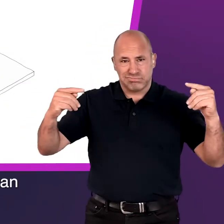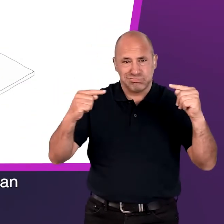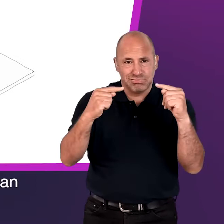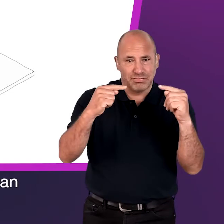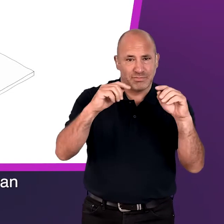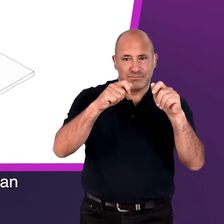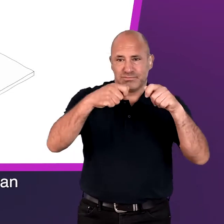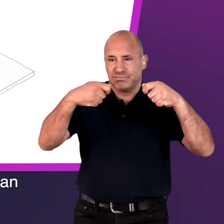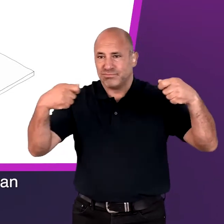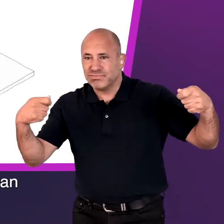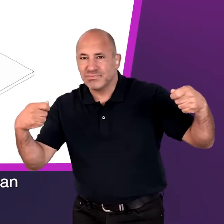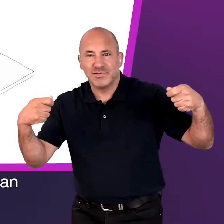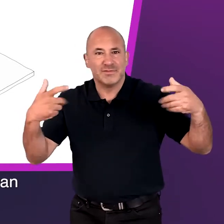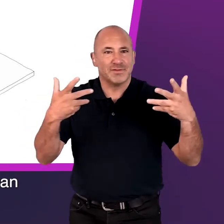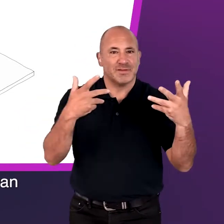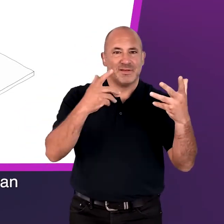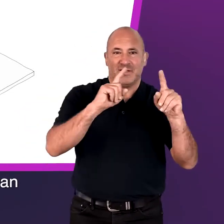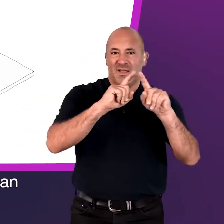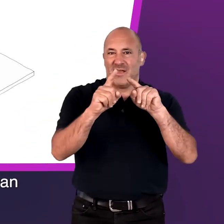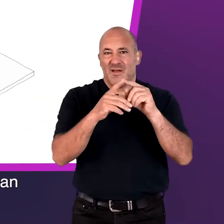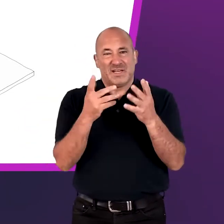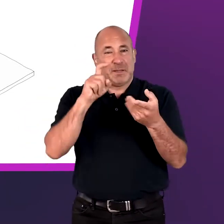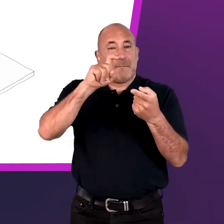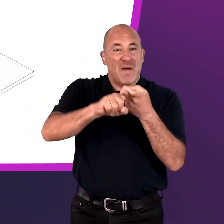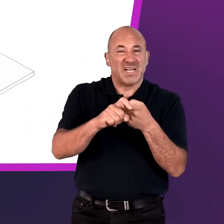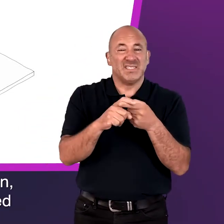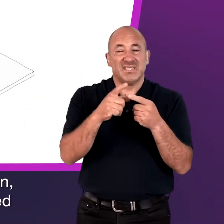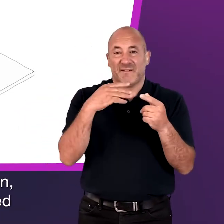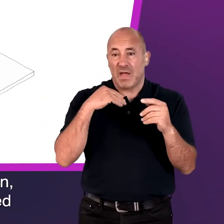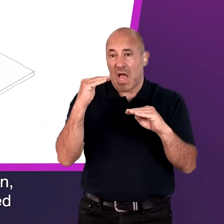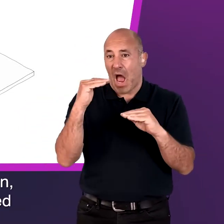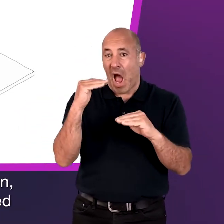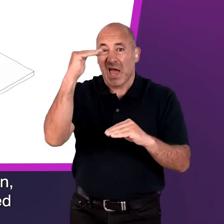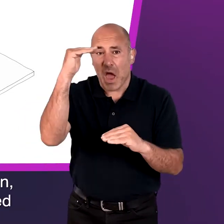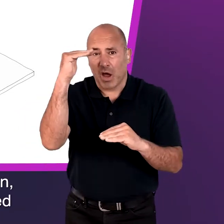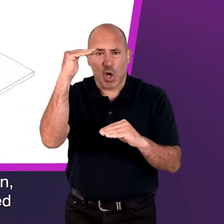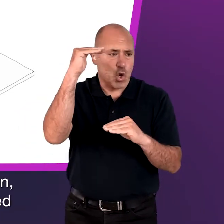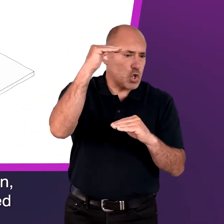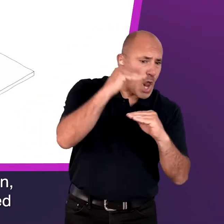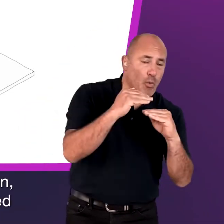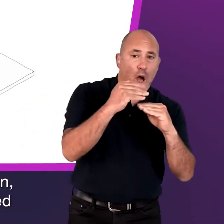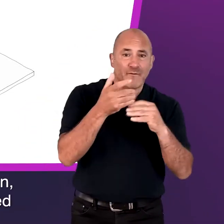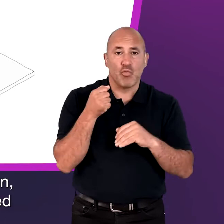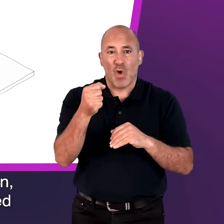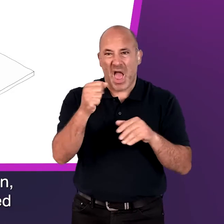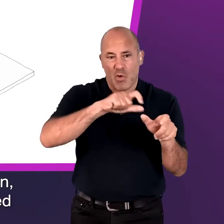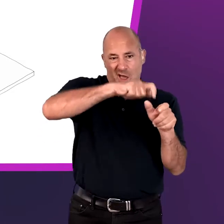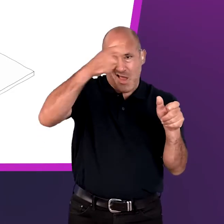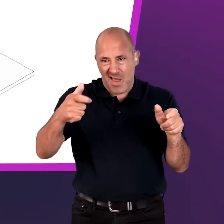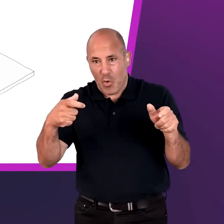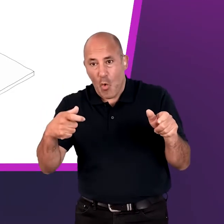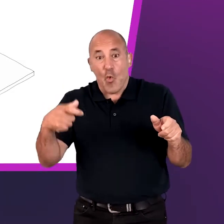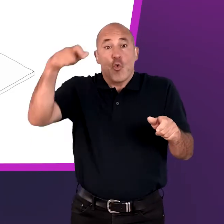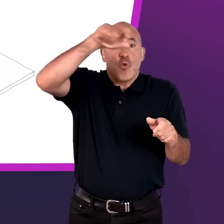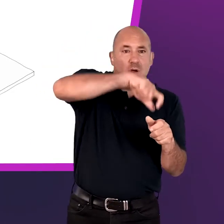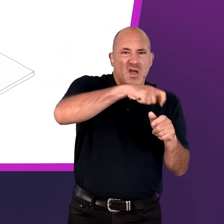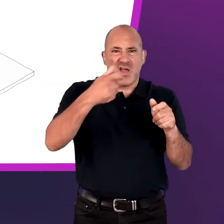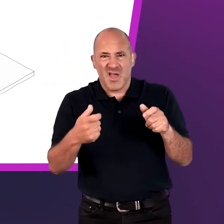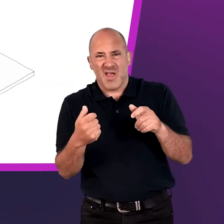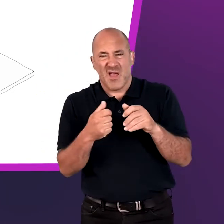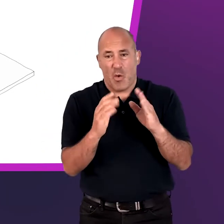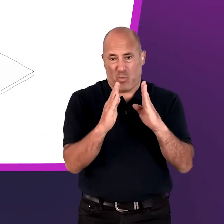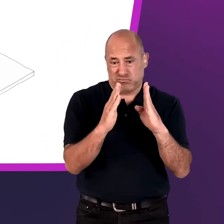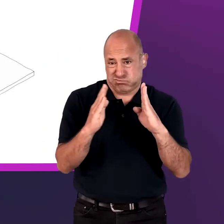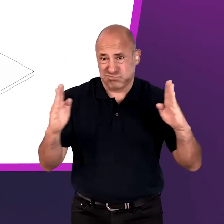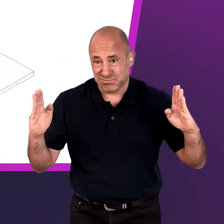can vary in scale or in number. They can be tuned up and down depending on whether you need to go higher or lower over